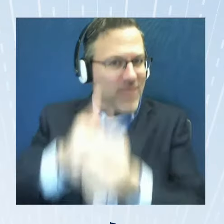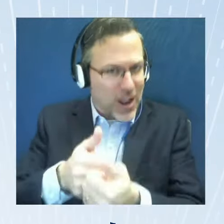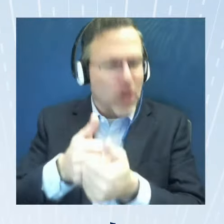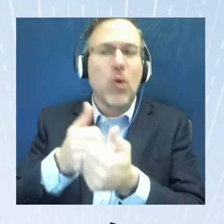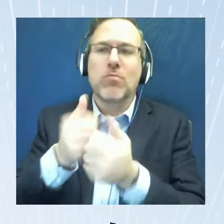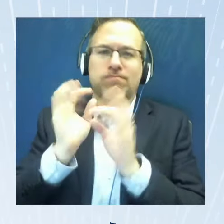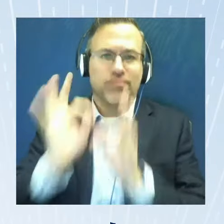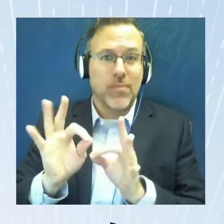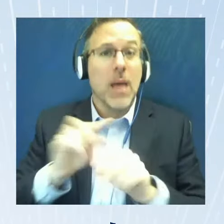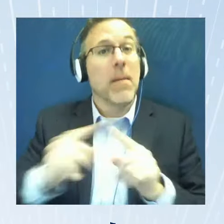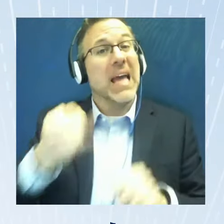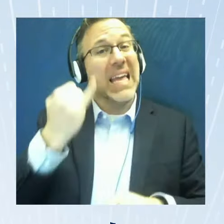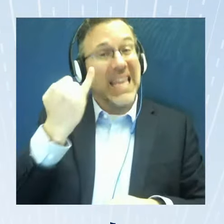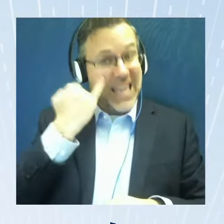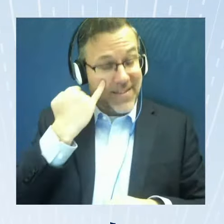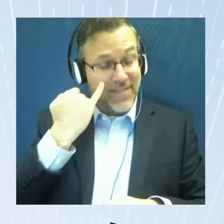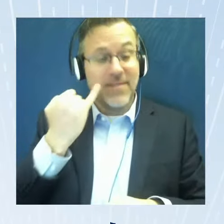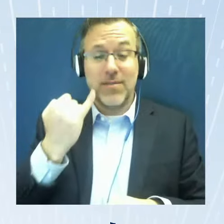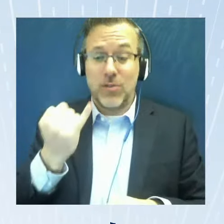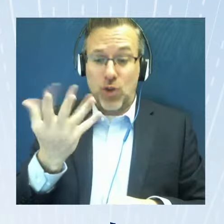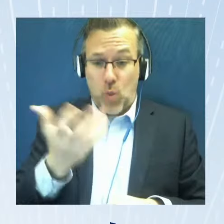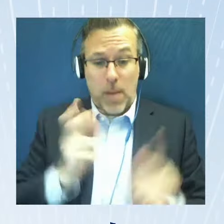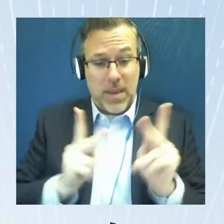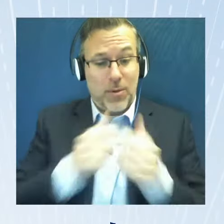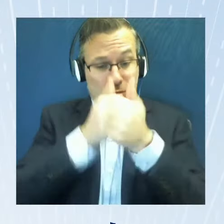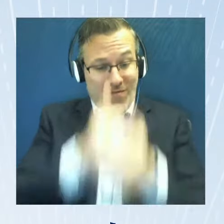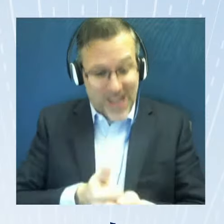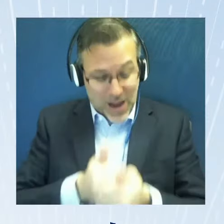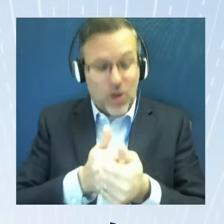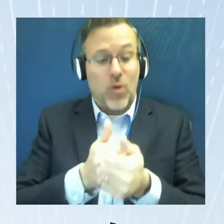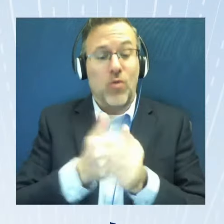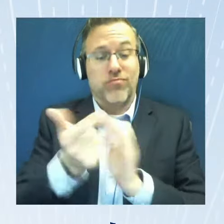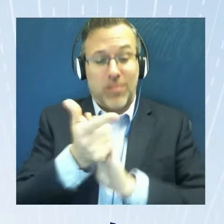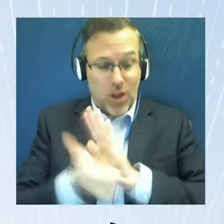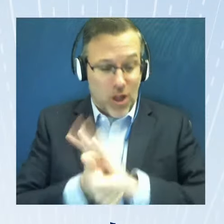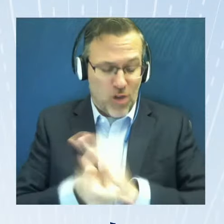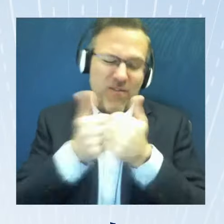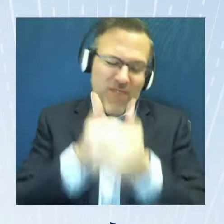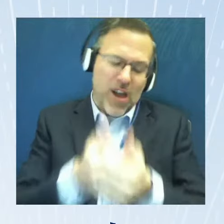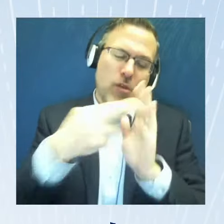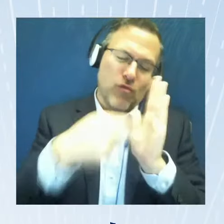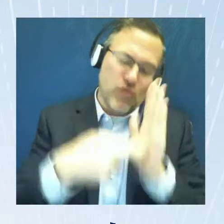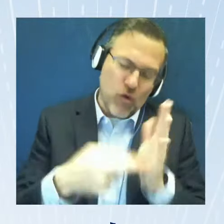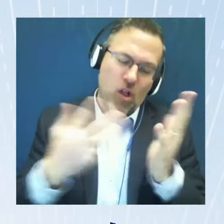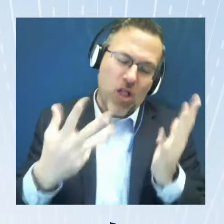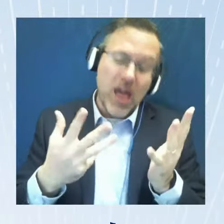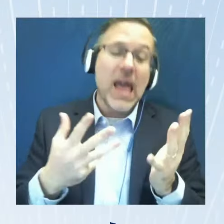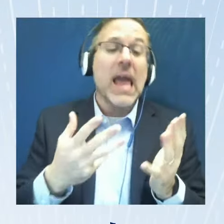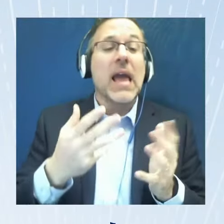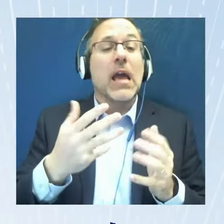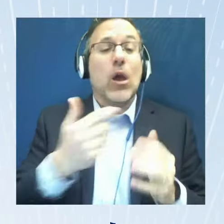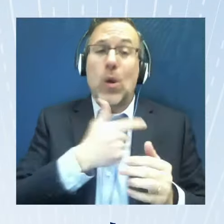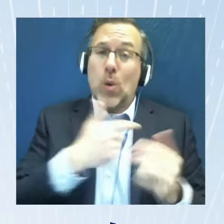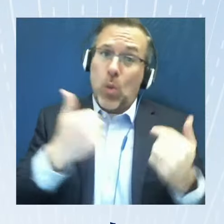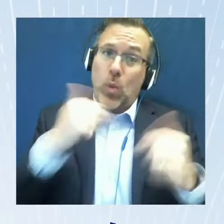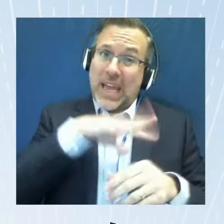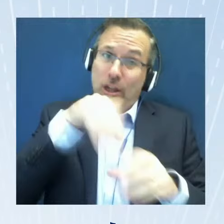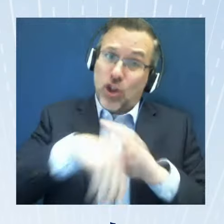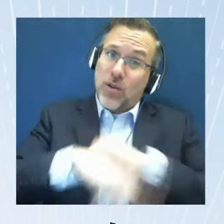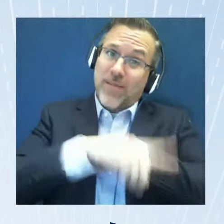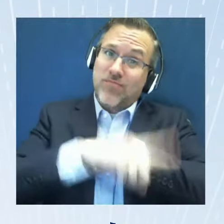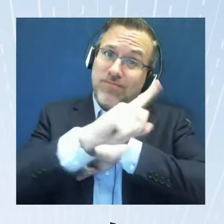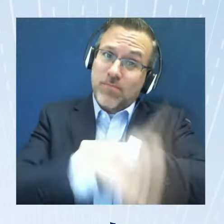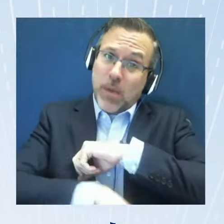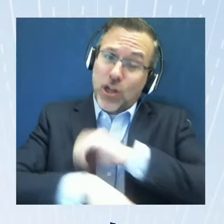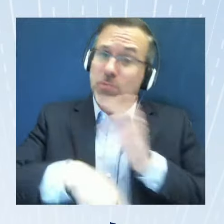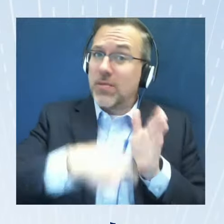have good enforcement. And the teeth in this proposed rule include fines up to